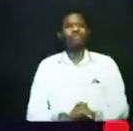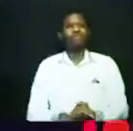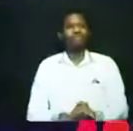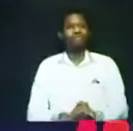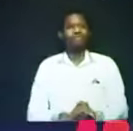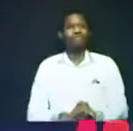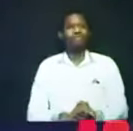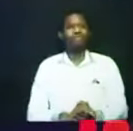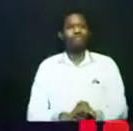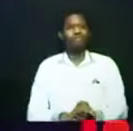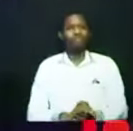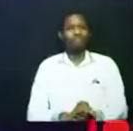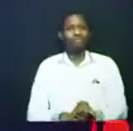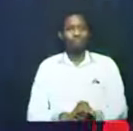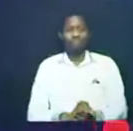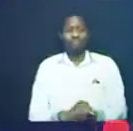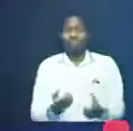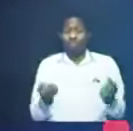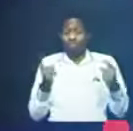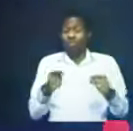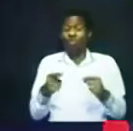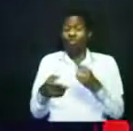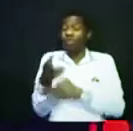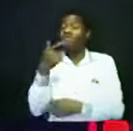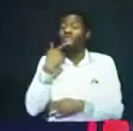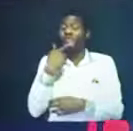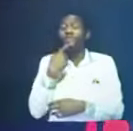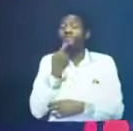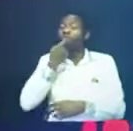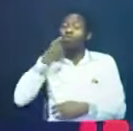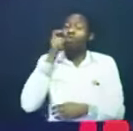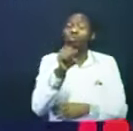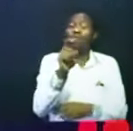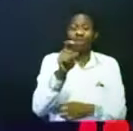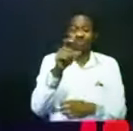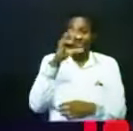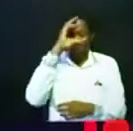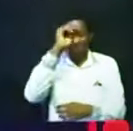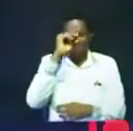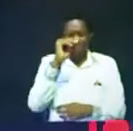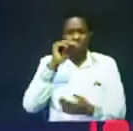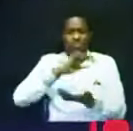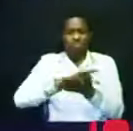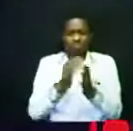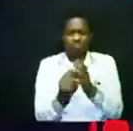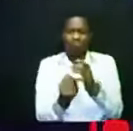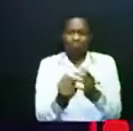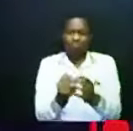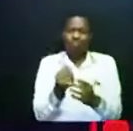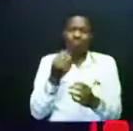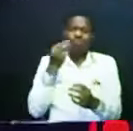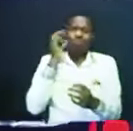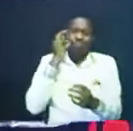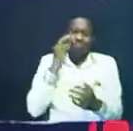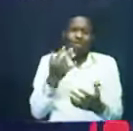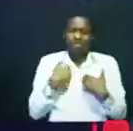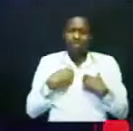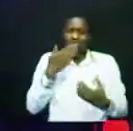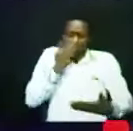When he told man be fruitful and multiply, that is a living word. It is still alive.